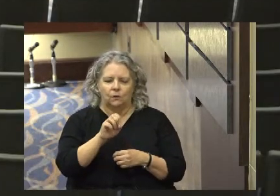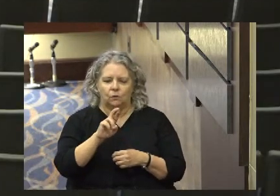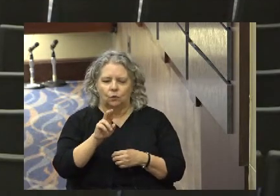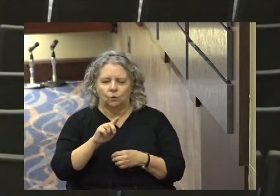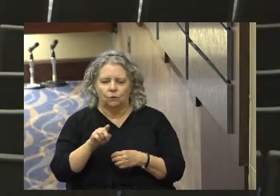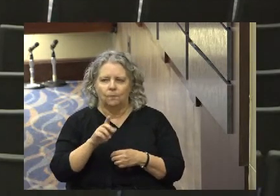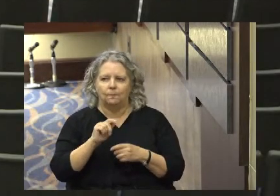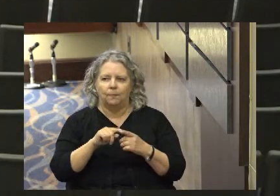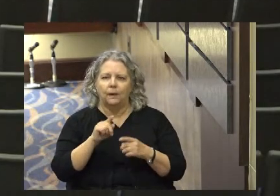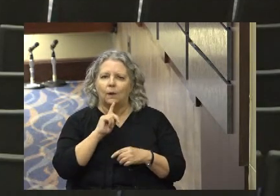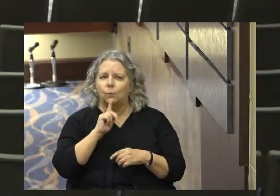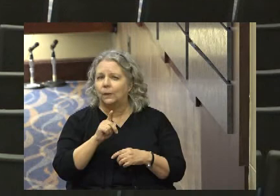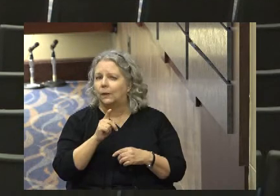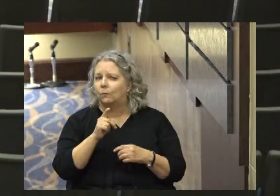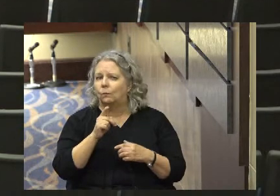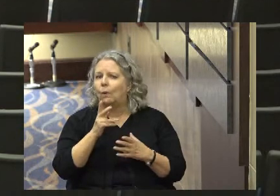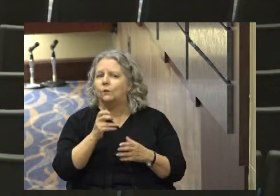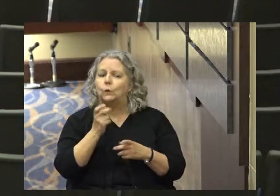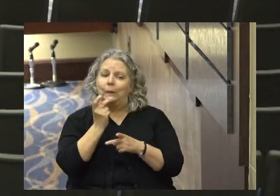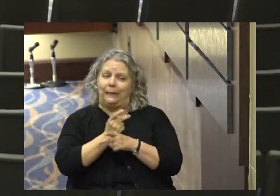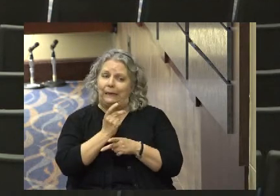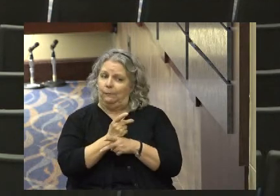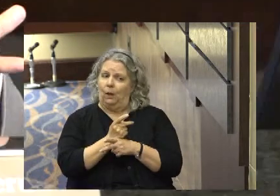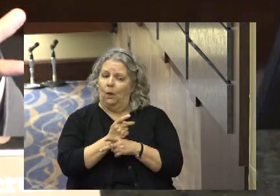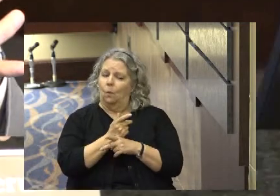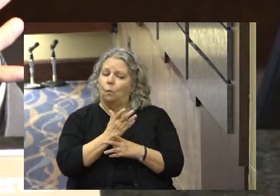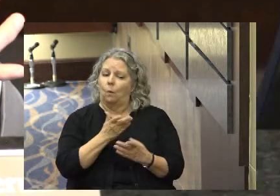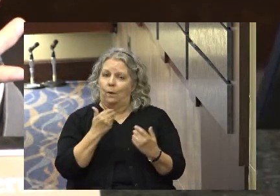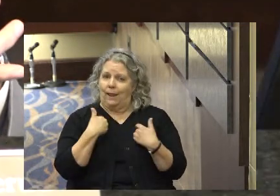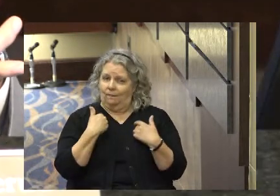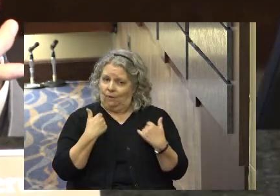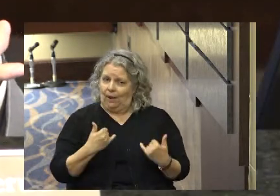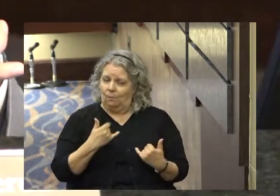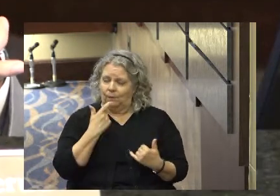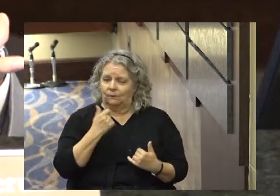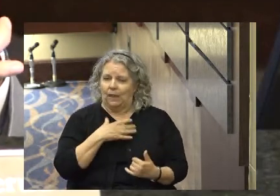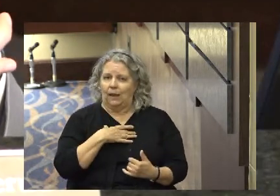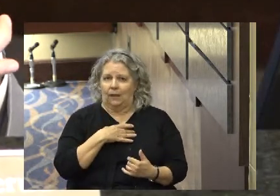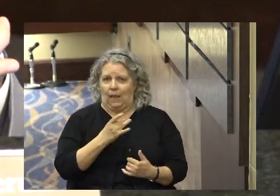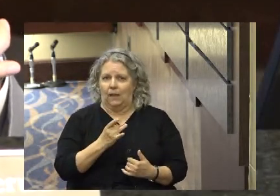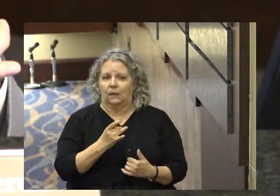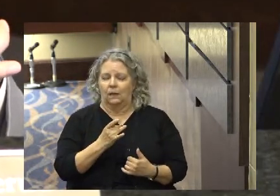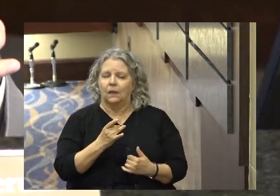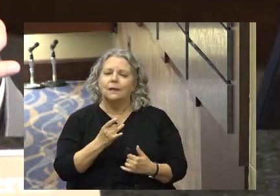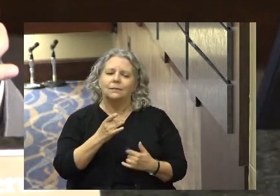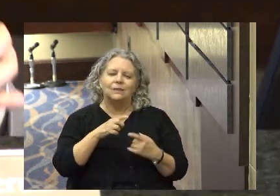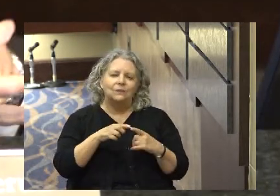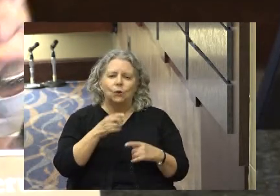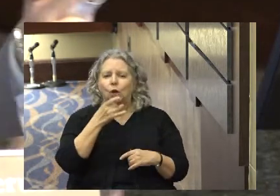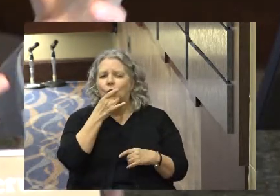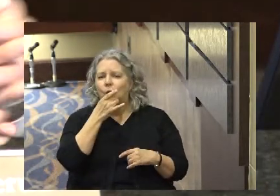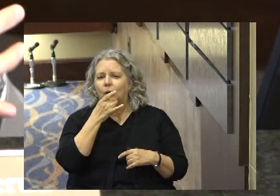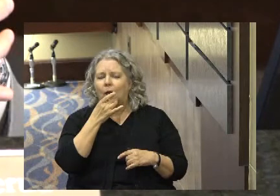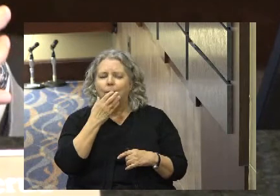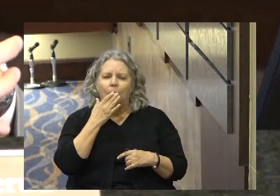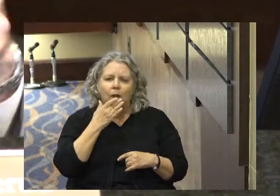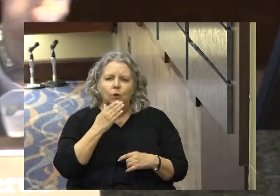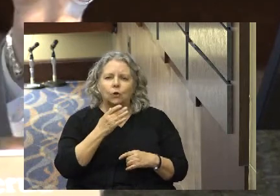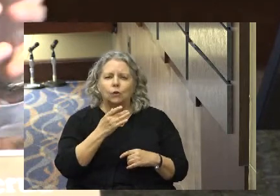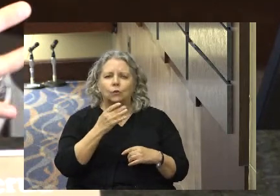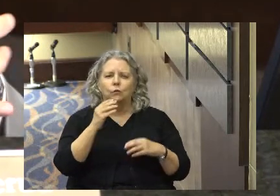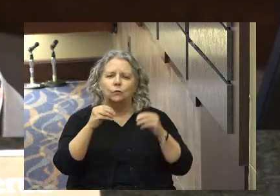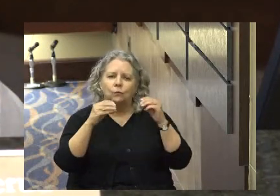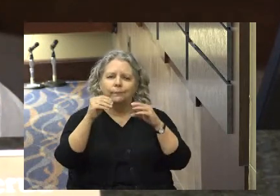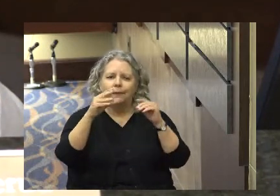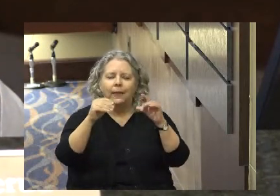maintaining what we've got, if nothing else, because I like the functionality of the color schemes and the kind of seasonal, or as things